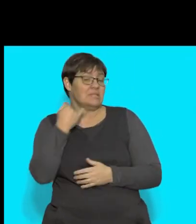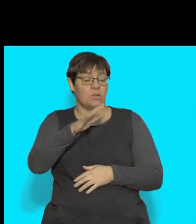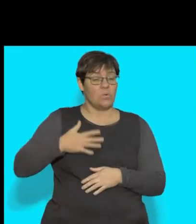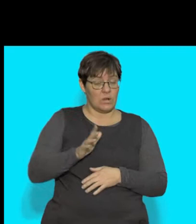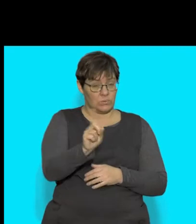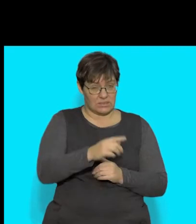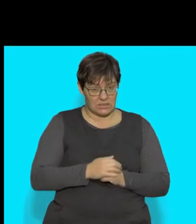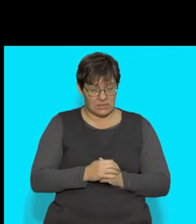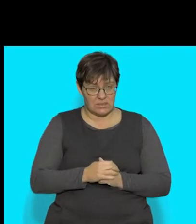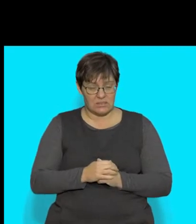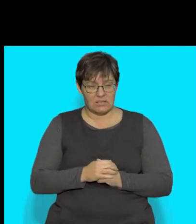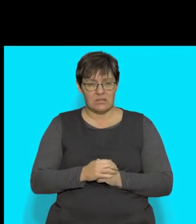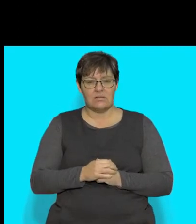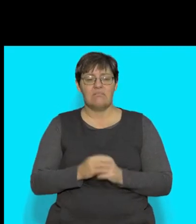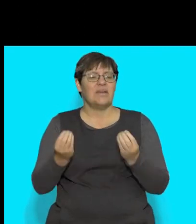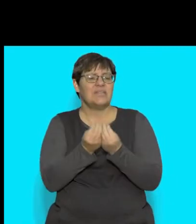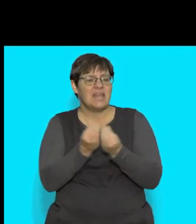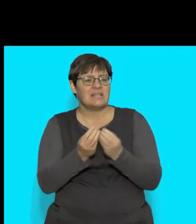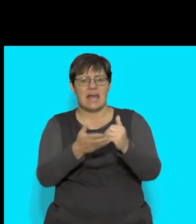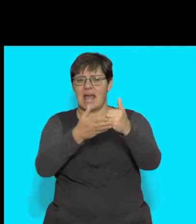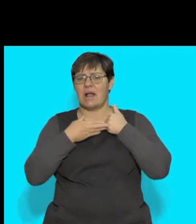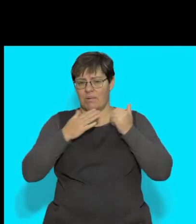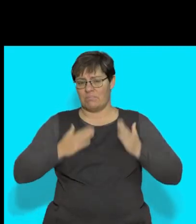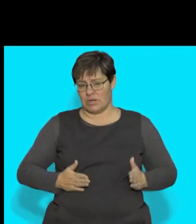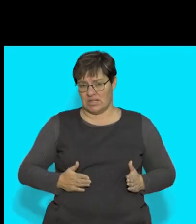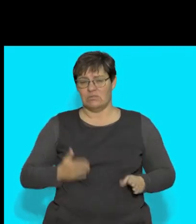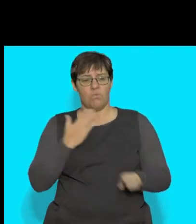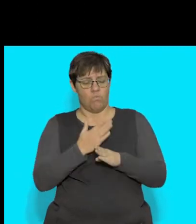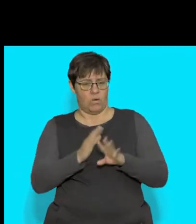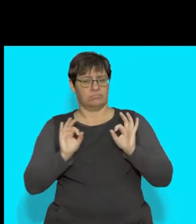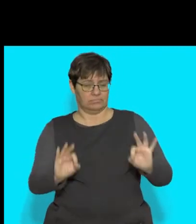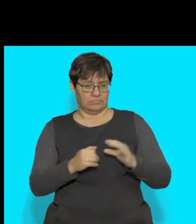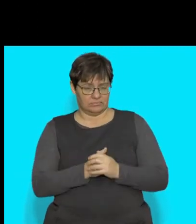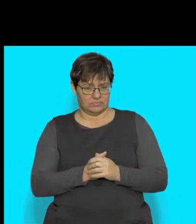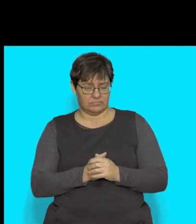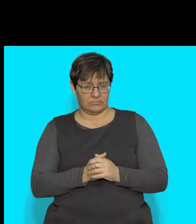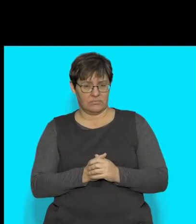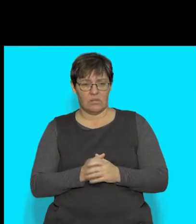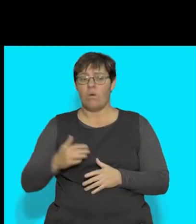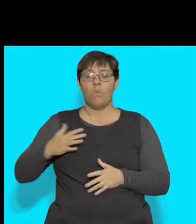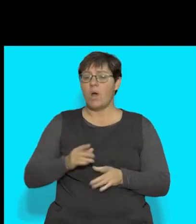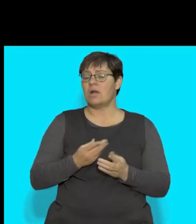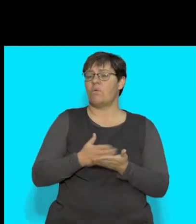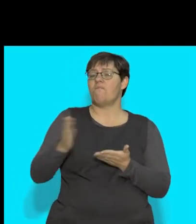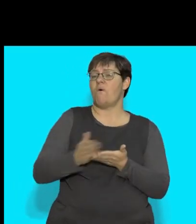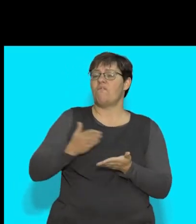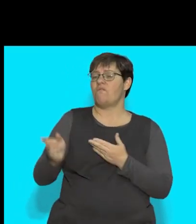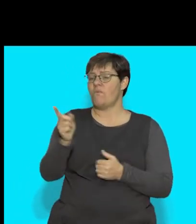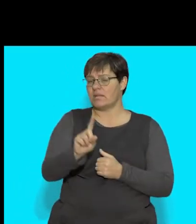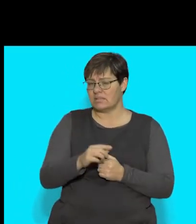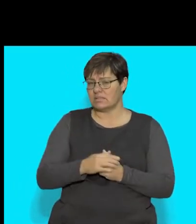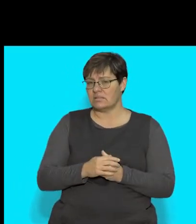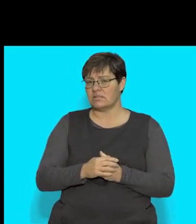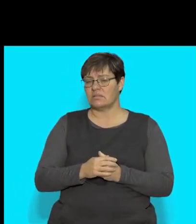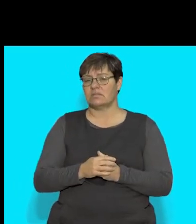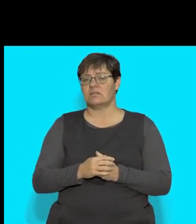we talk about filters? What do we need? What do I still want? Things that help my body to